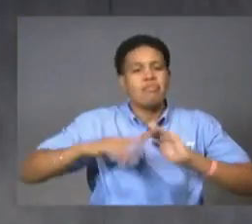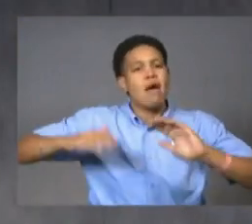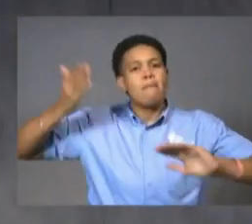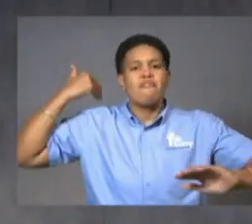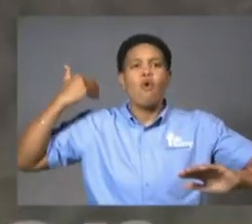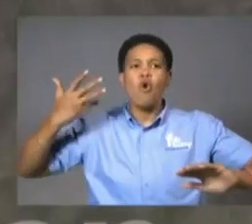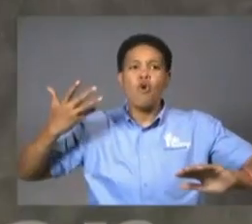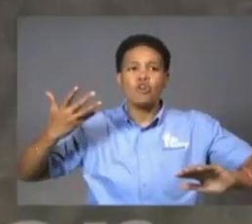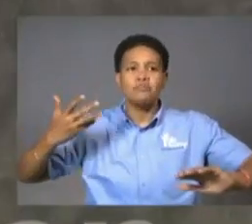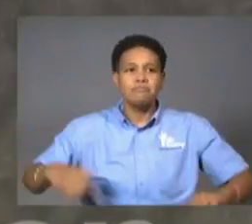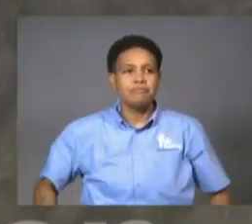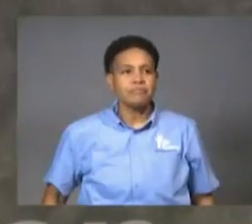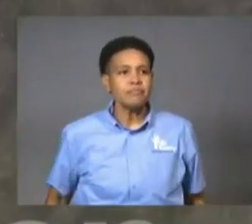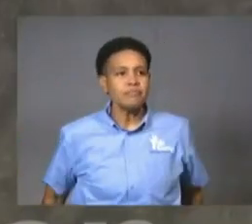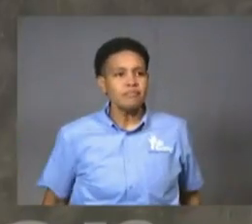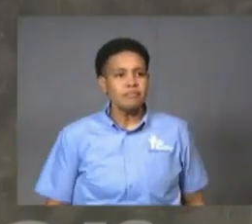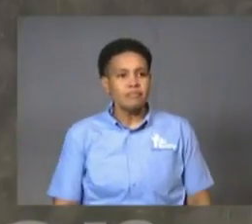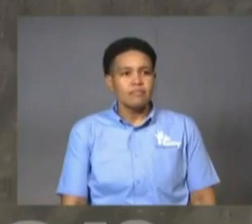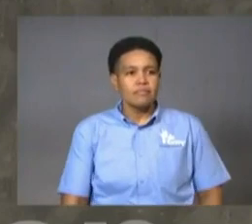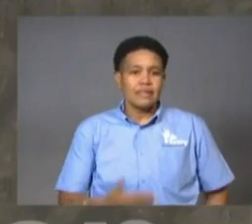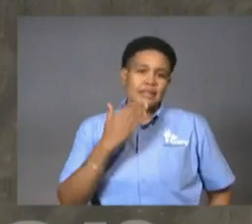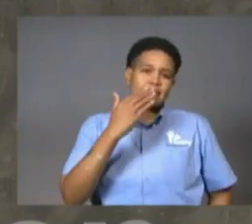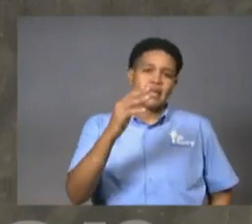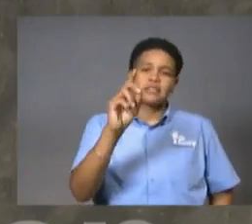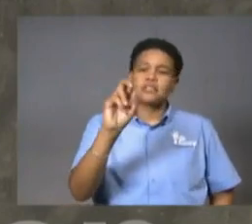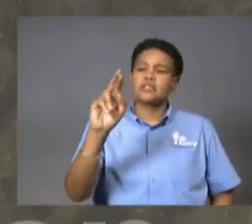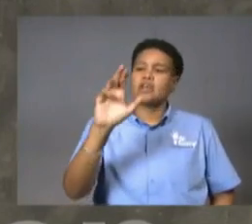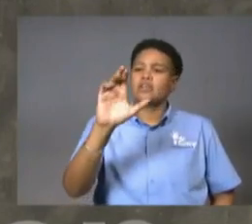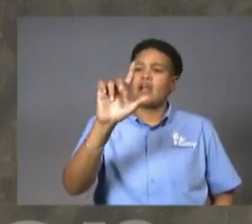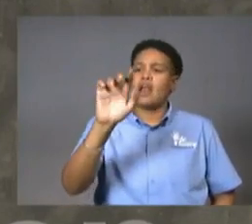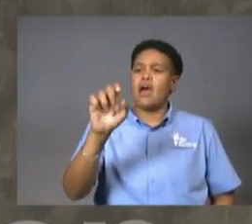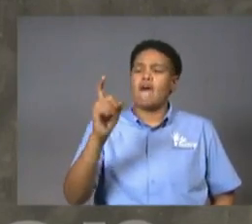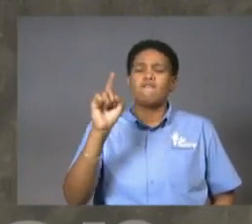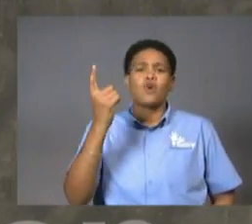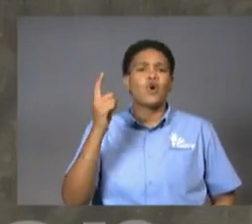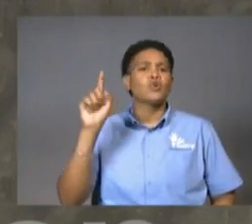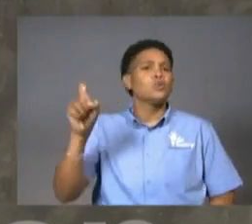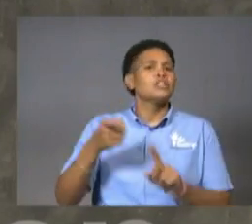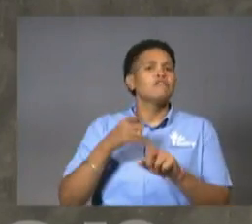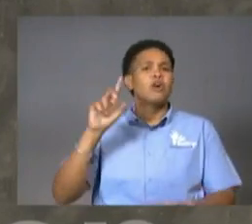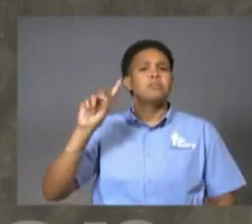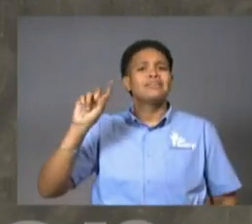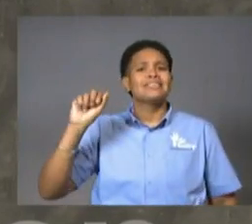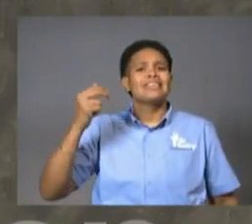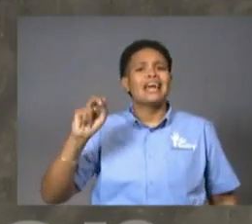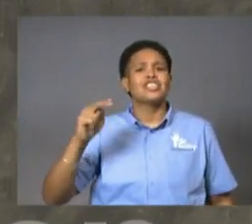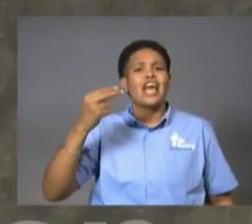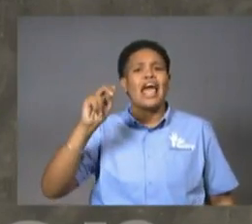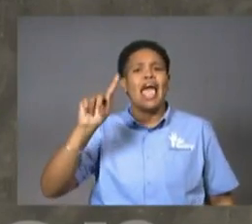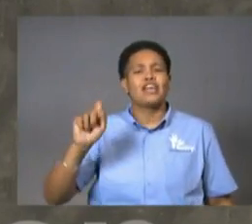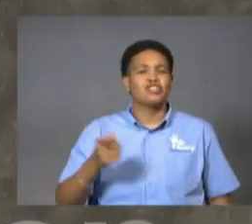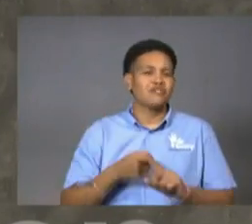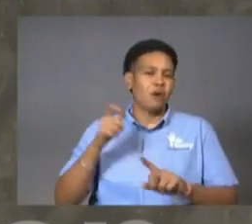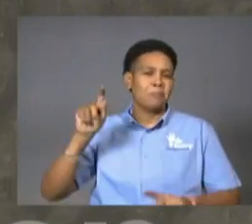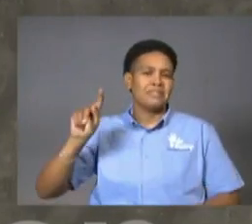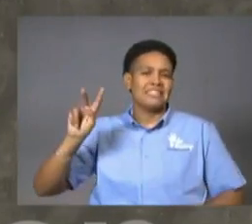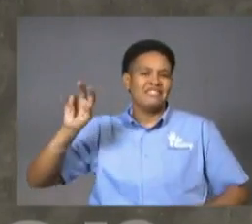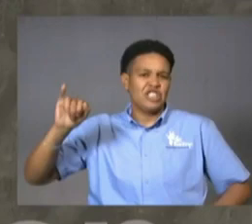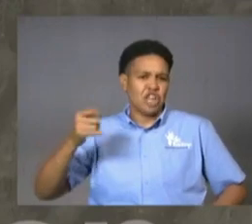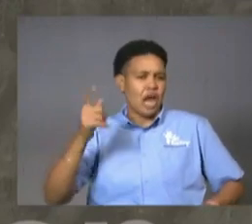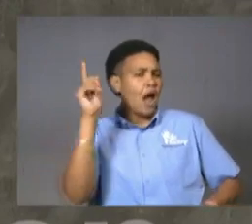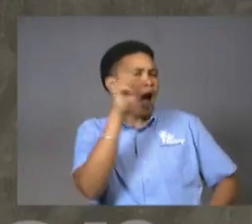Thank you, Dr. Clark. Our first question tonight comes from Dashan Hendricks from Television Jamaica, and it will be directed to